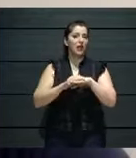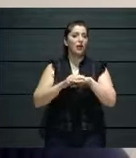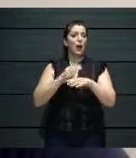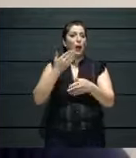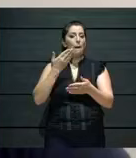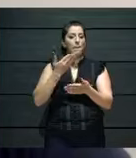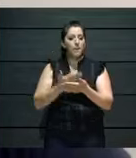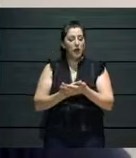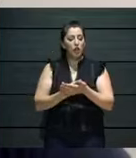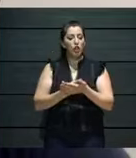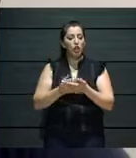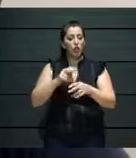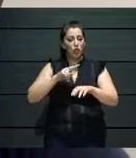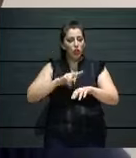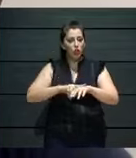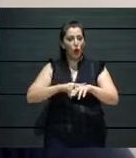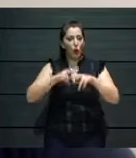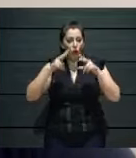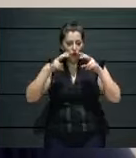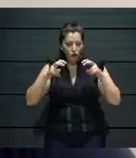investment for the coming years.